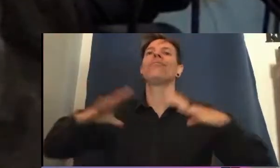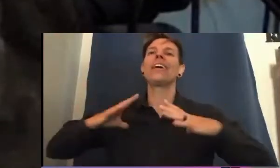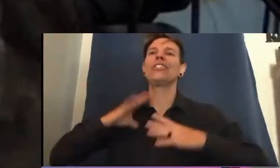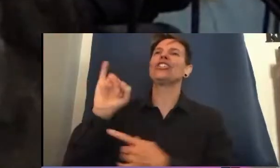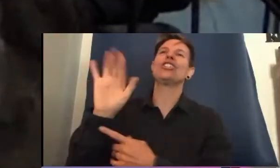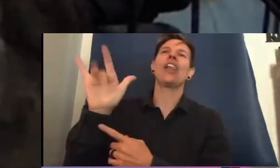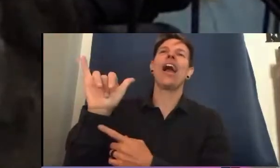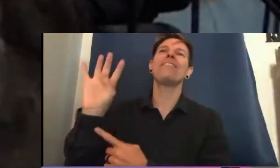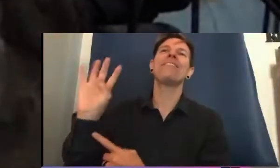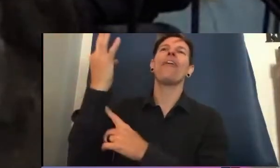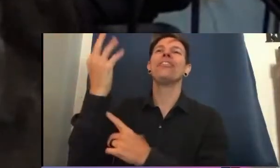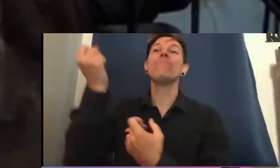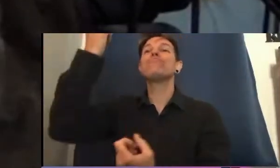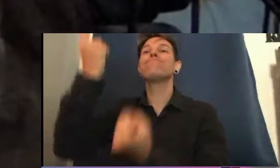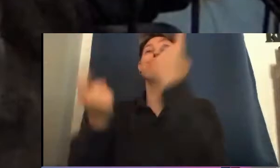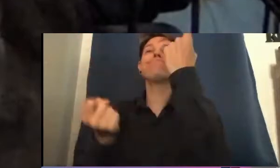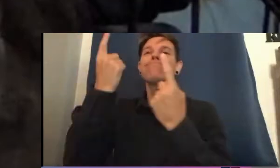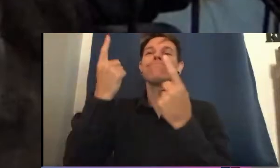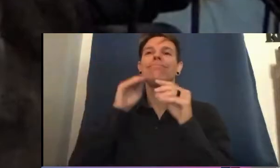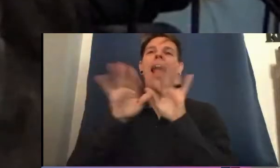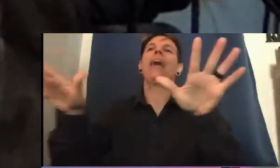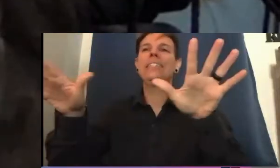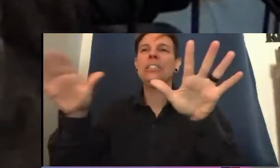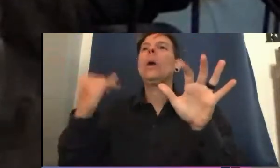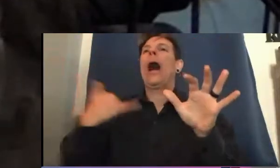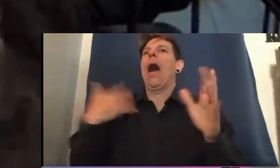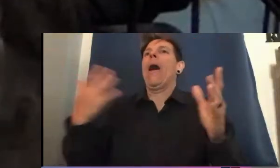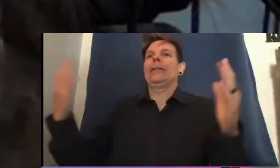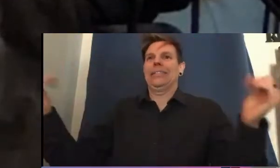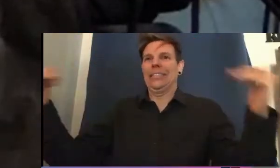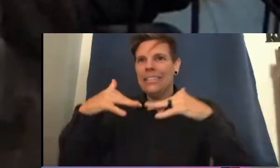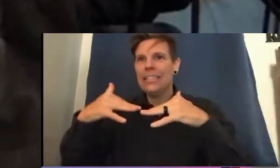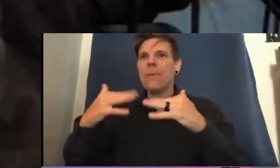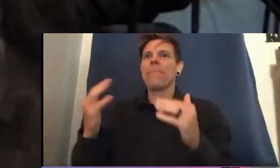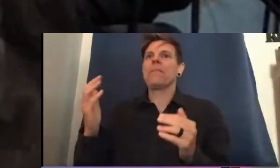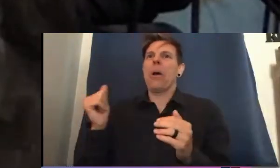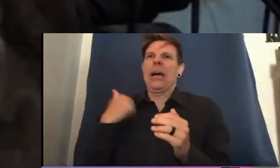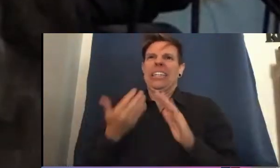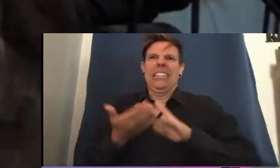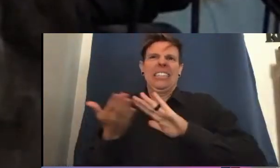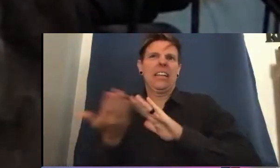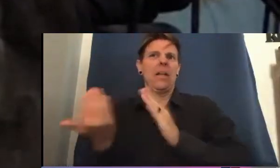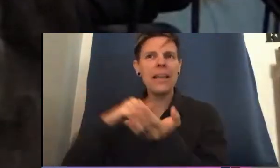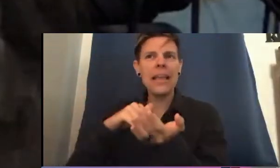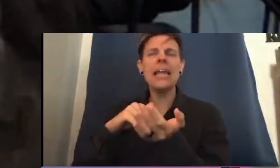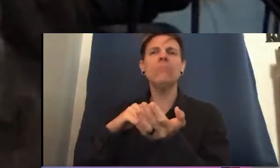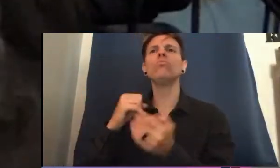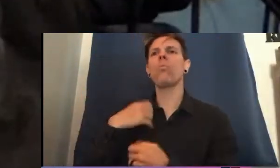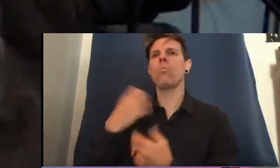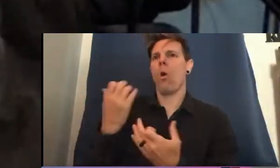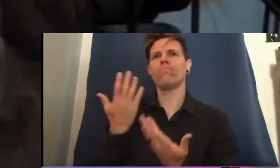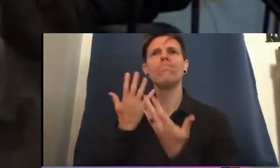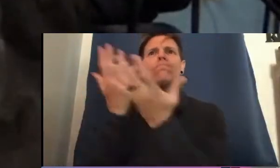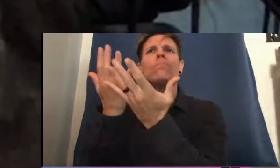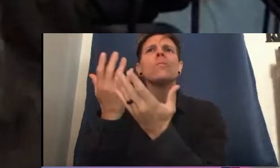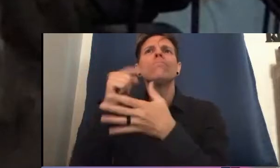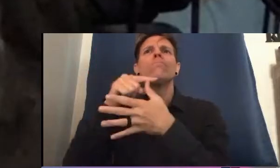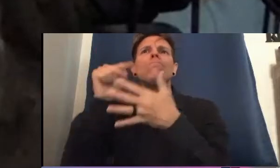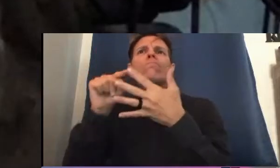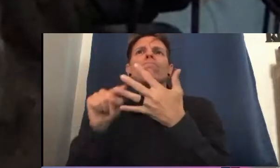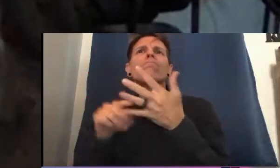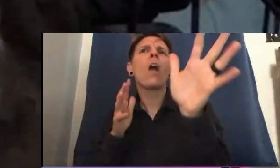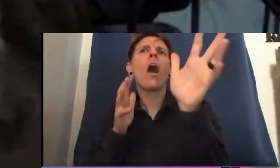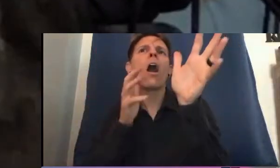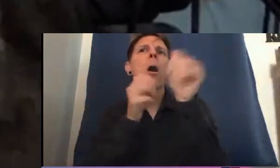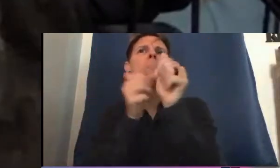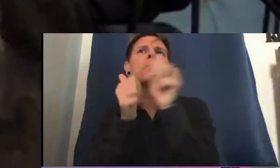resuming, and as previous board meetings, we have provided updates on our COVID response activities and